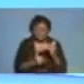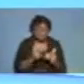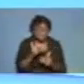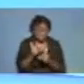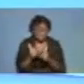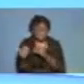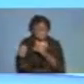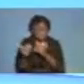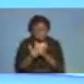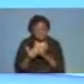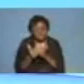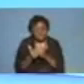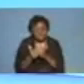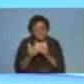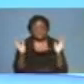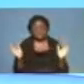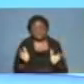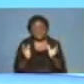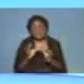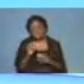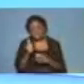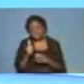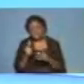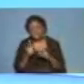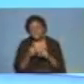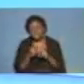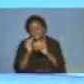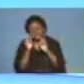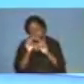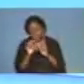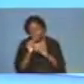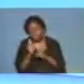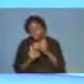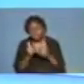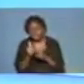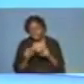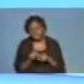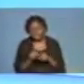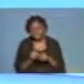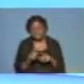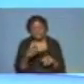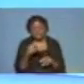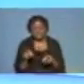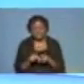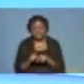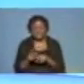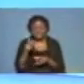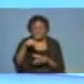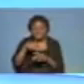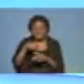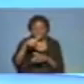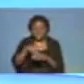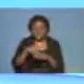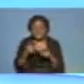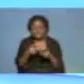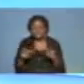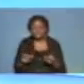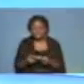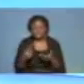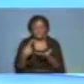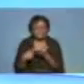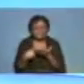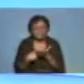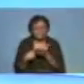the same and, if need be, contribute to the public dialogue. Meantime, the Department